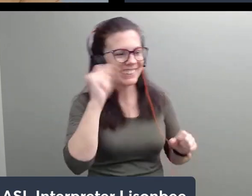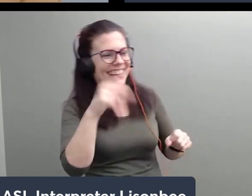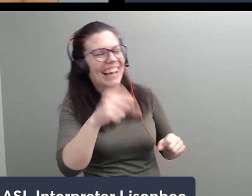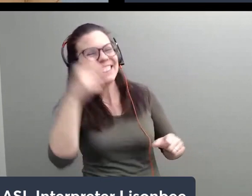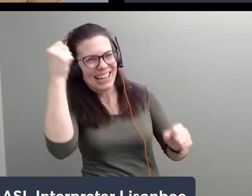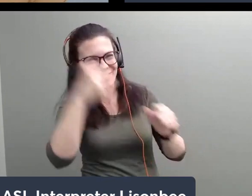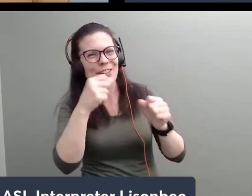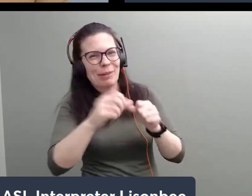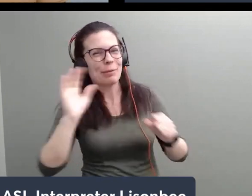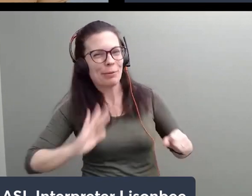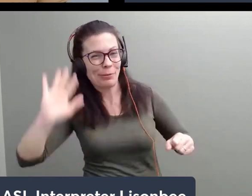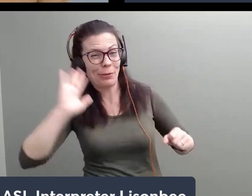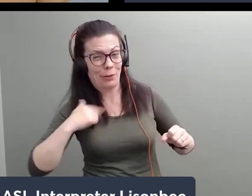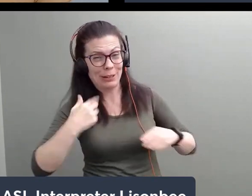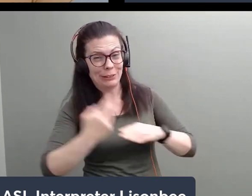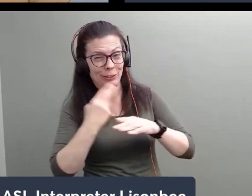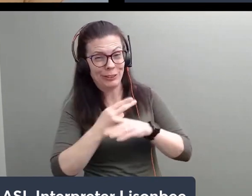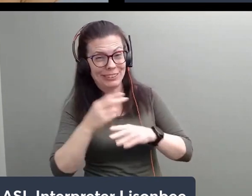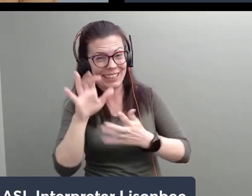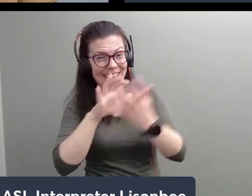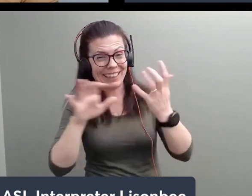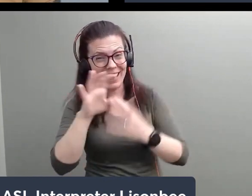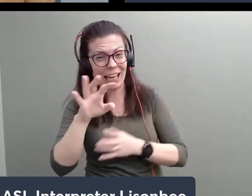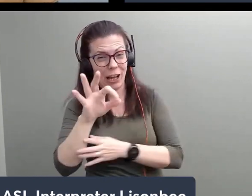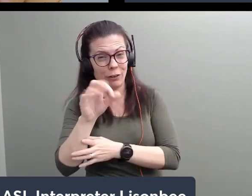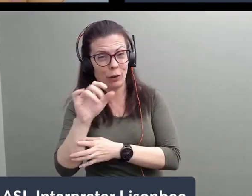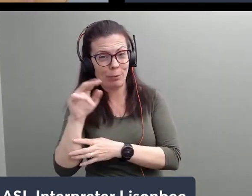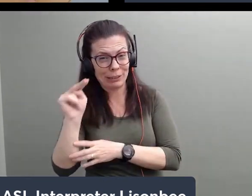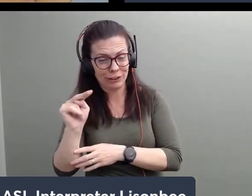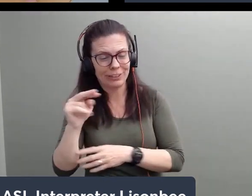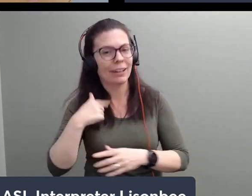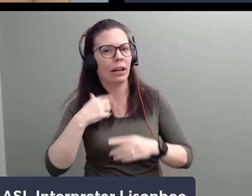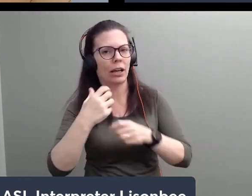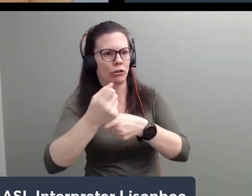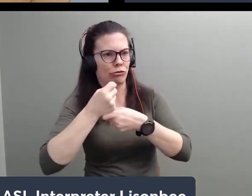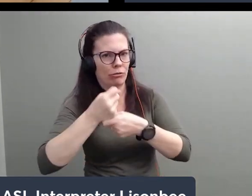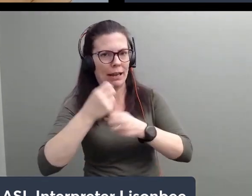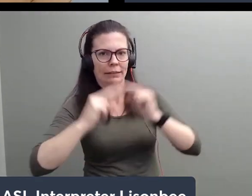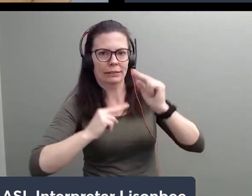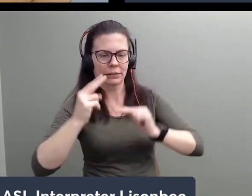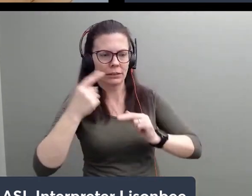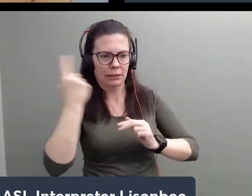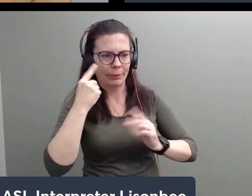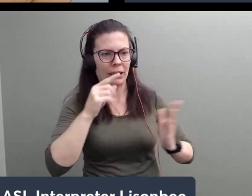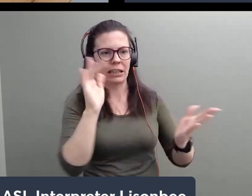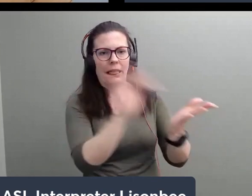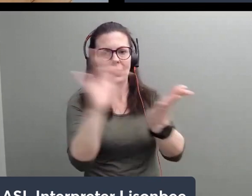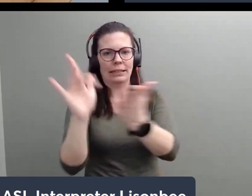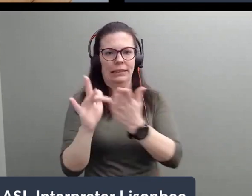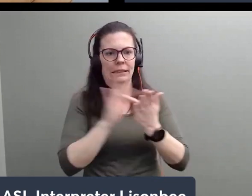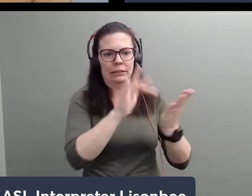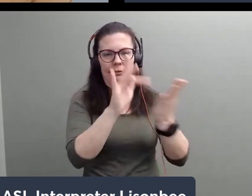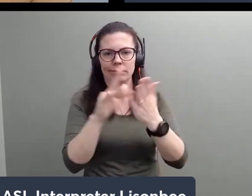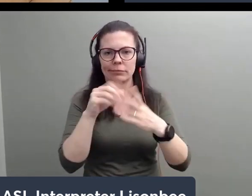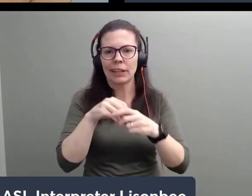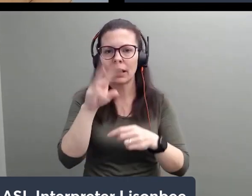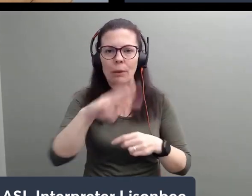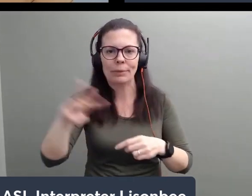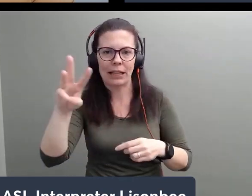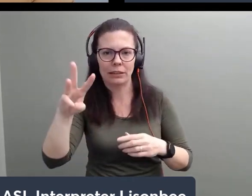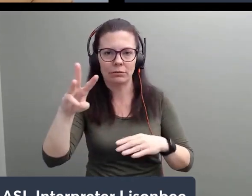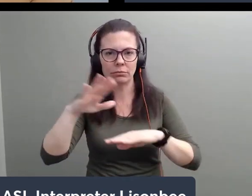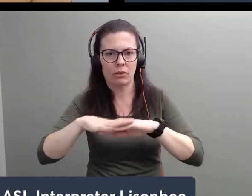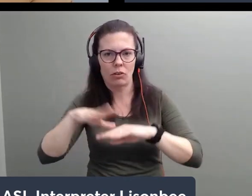I was using CloudFormation, I would be able to create something by clicking around in the website on the